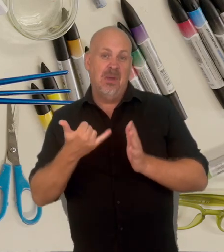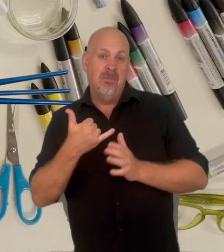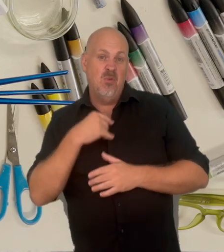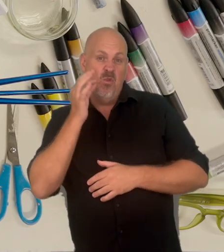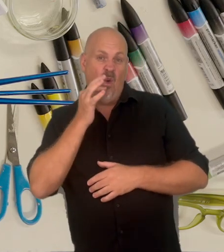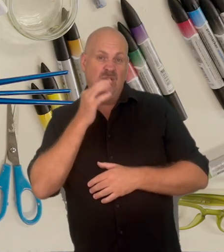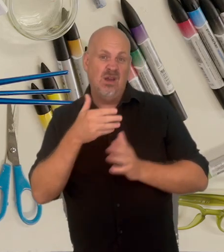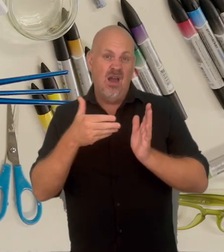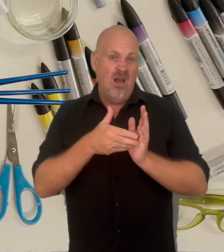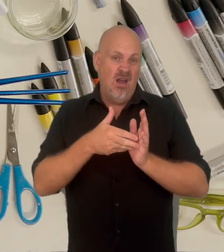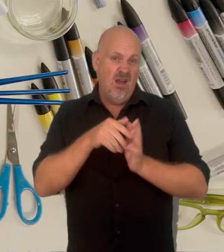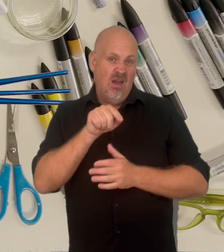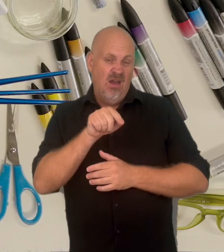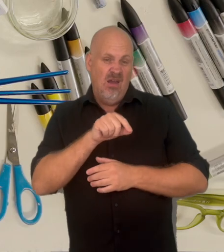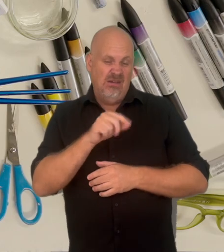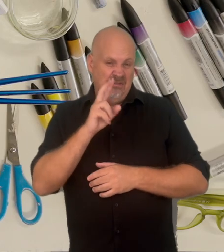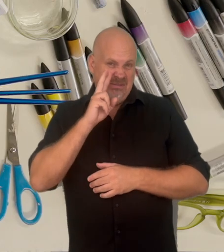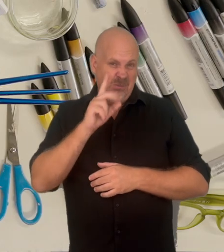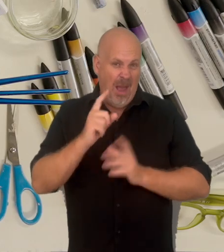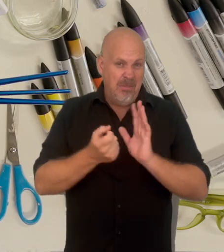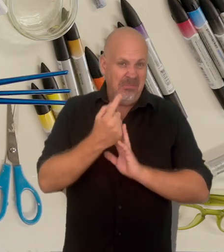water onto this and see what happens.